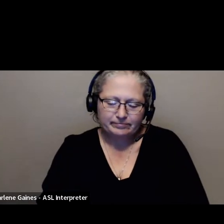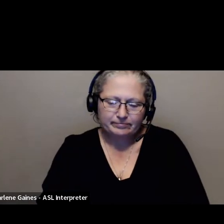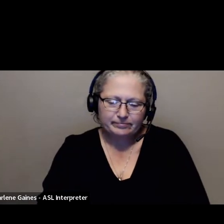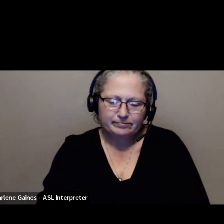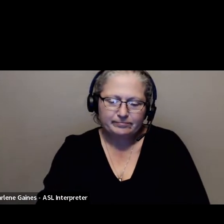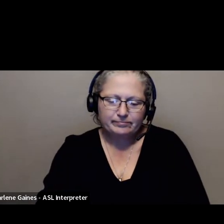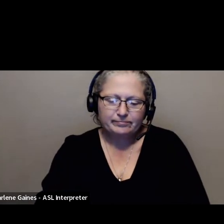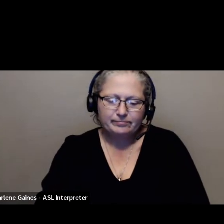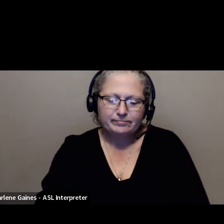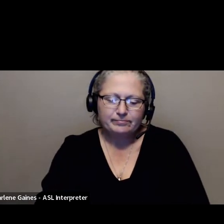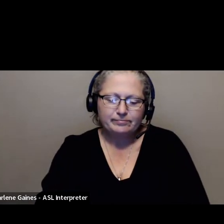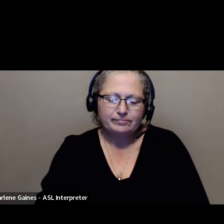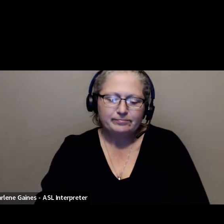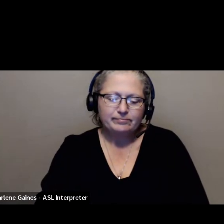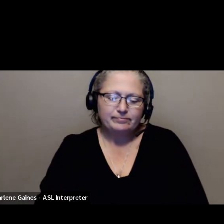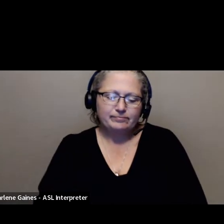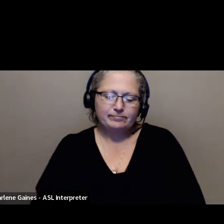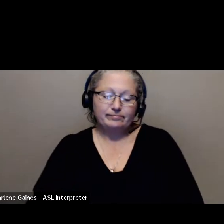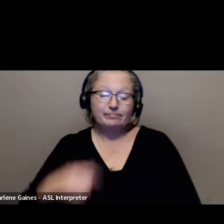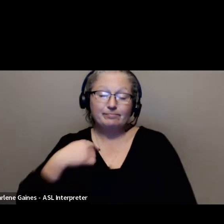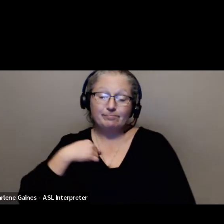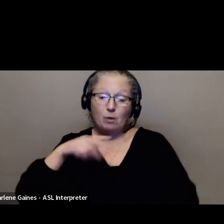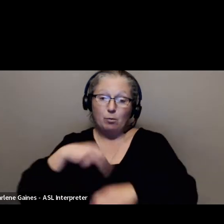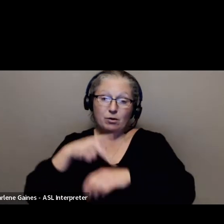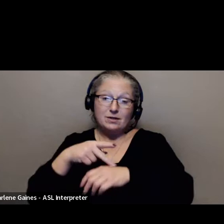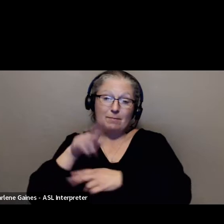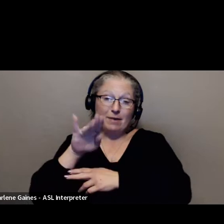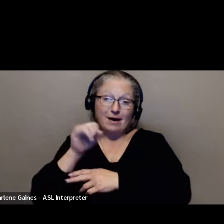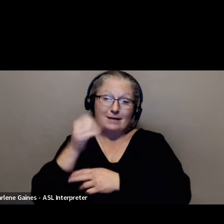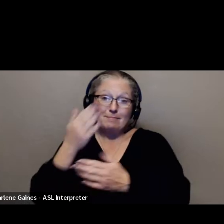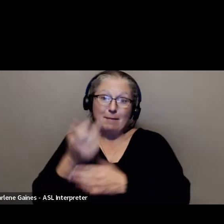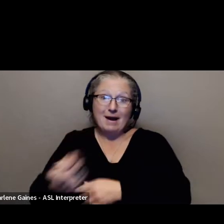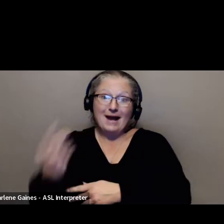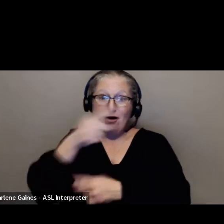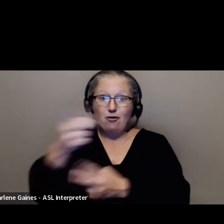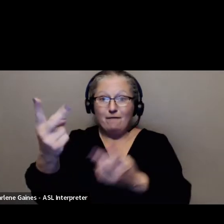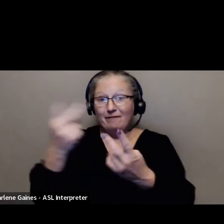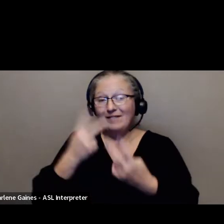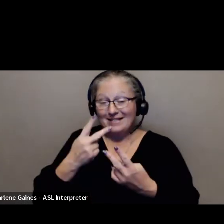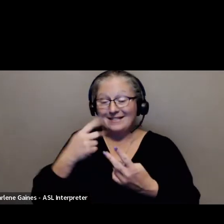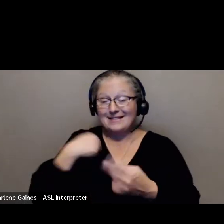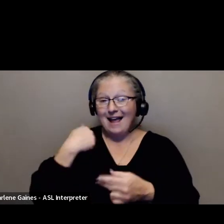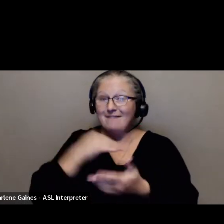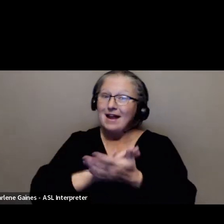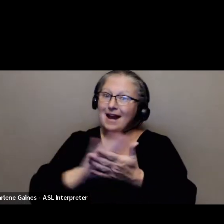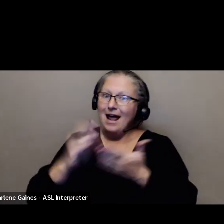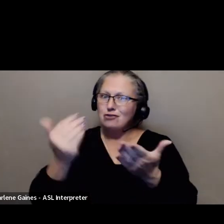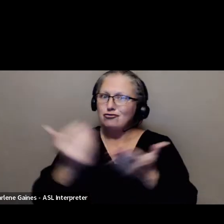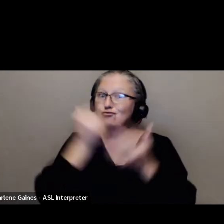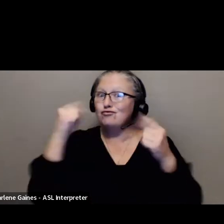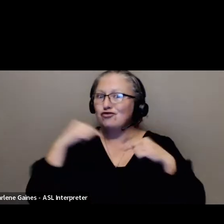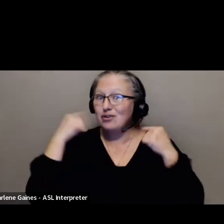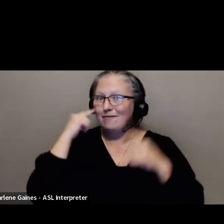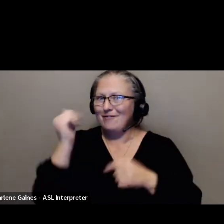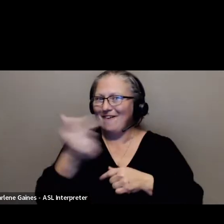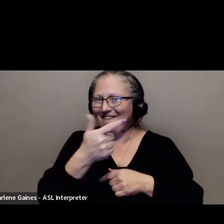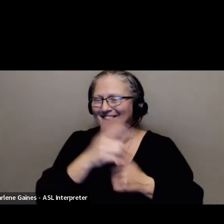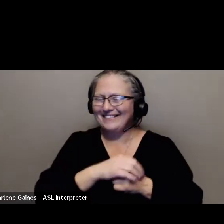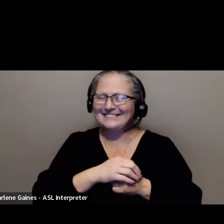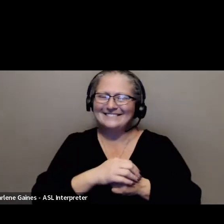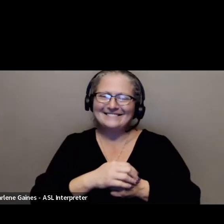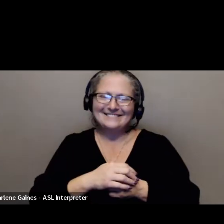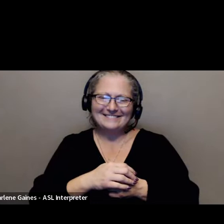Can I just say that being principal of BIS, maybe next year you guys can come visit, and we have a nice new gym too for you guys. All right. All